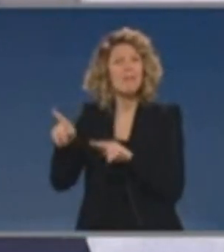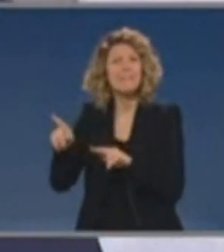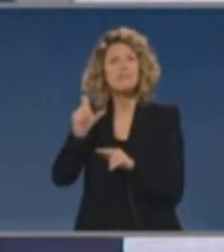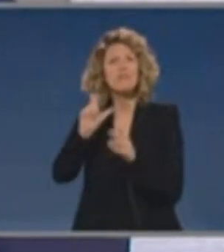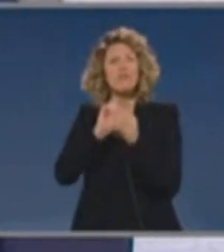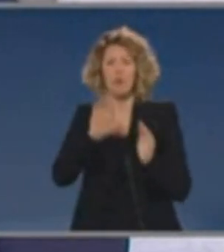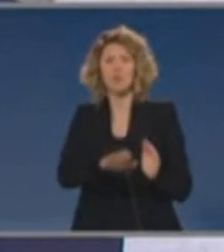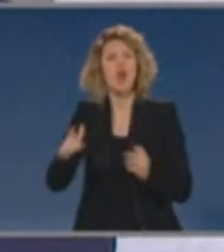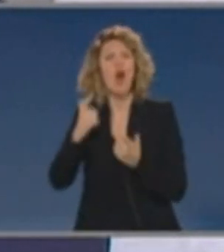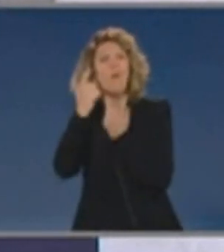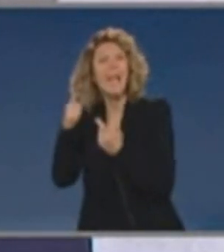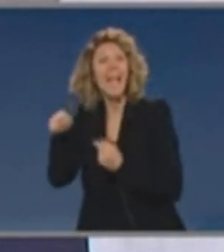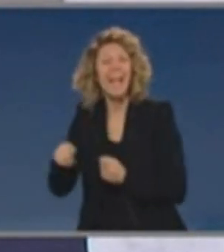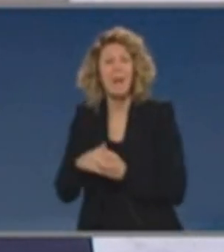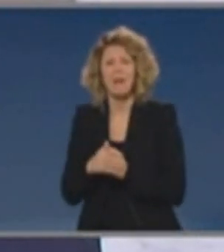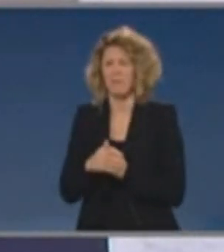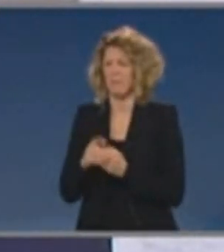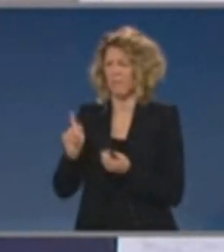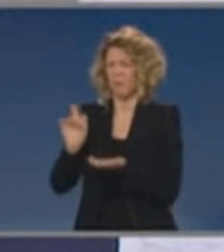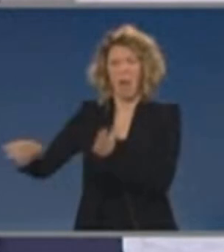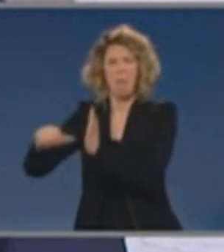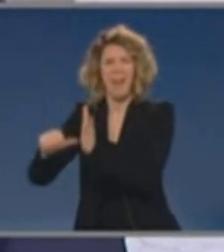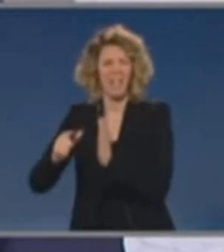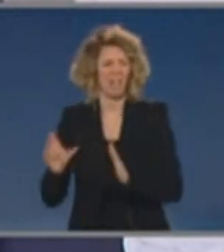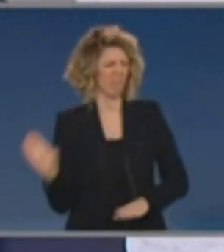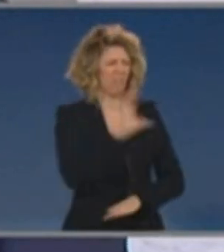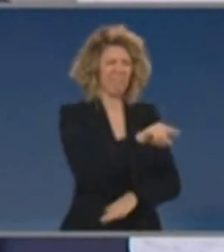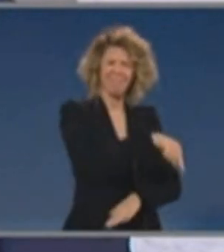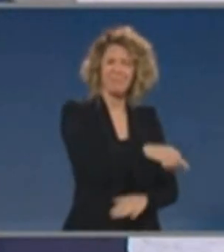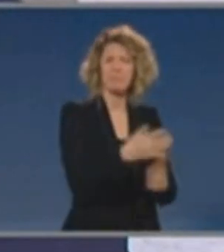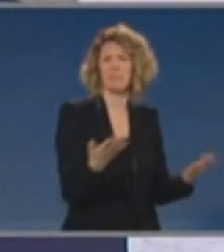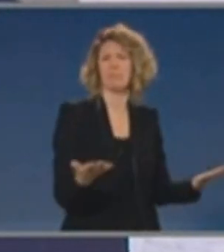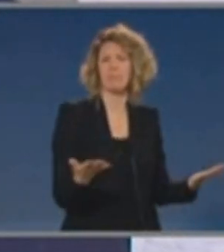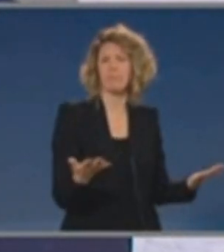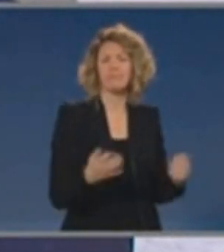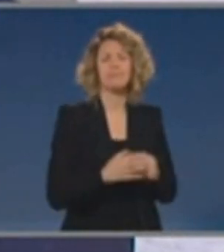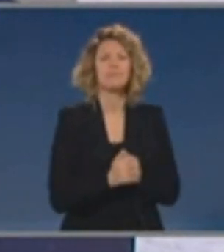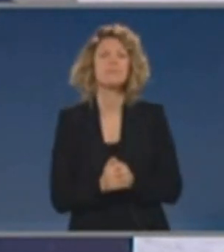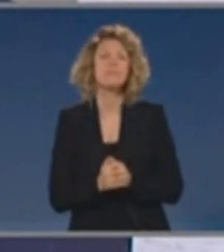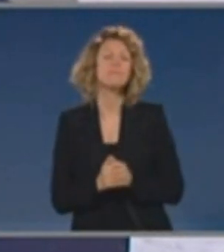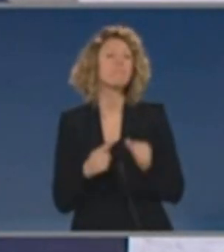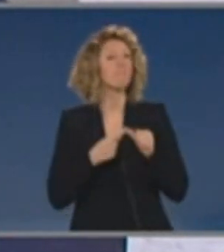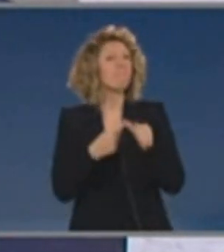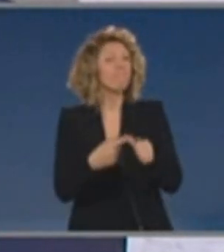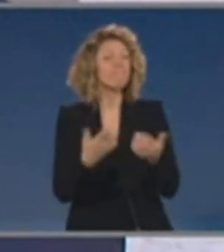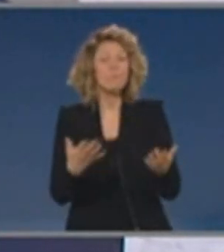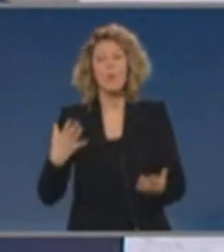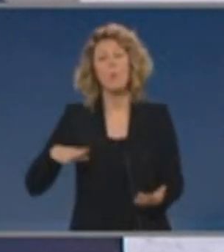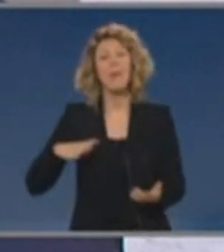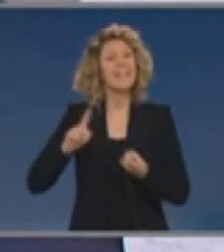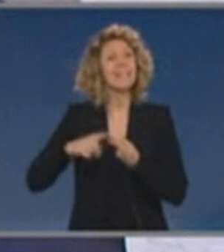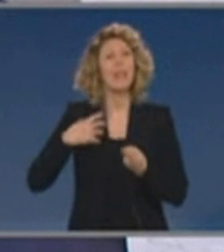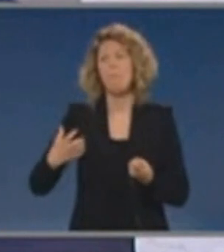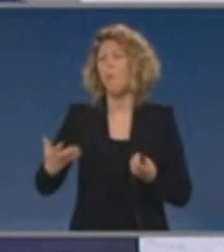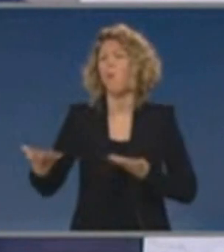Lani. First of all, this is a reform process that has been ongoing for some time. There is further consultation that needs to be undertaken